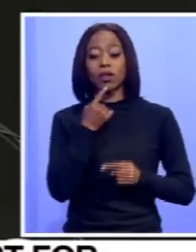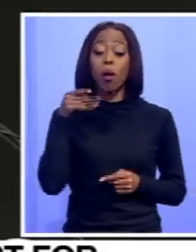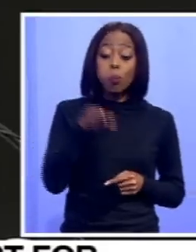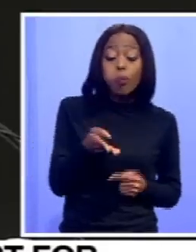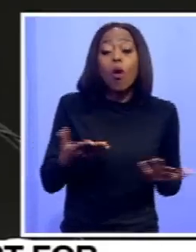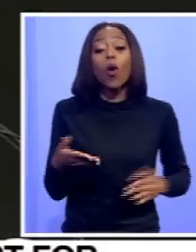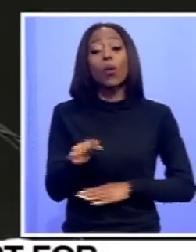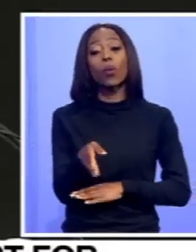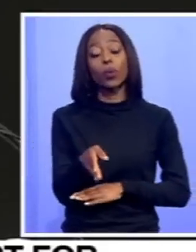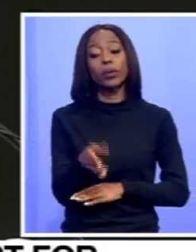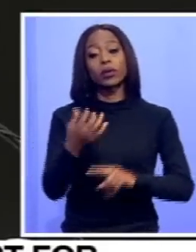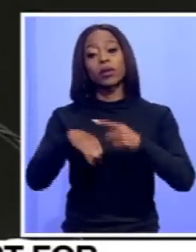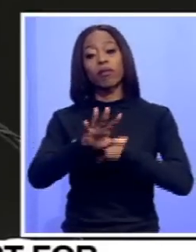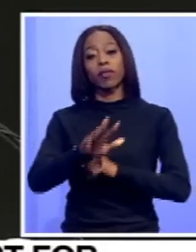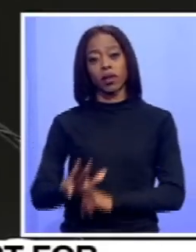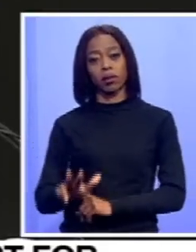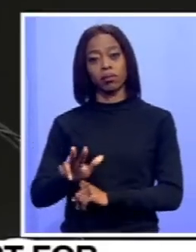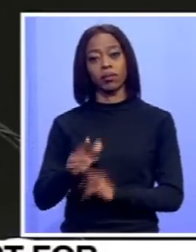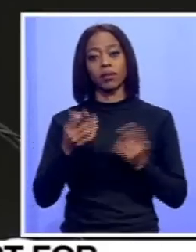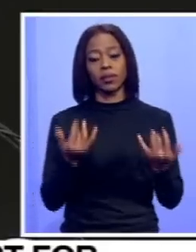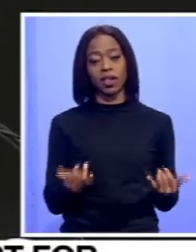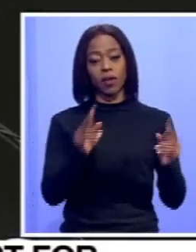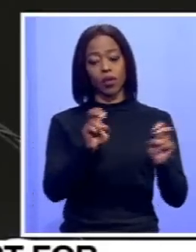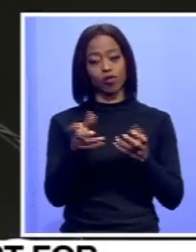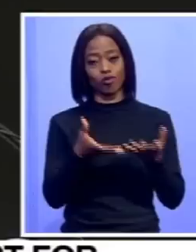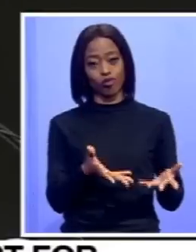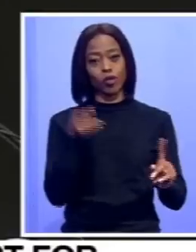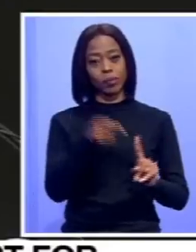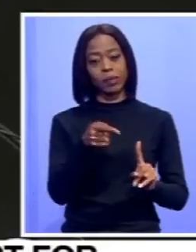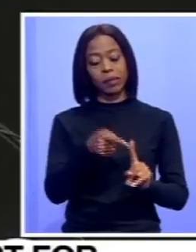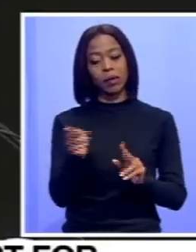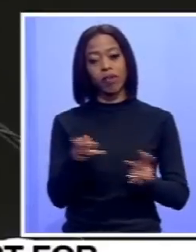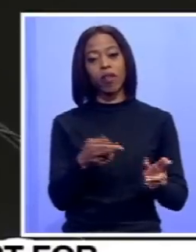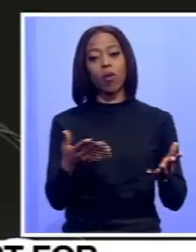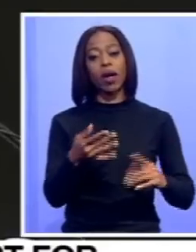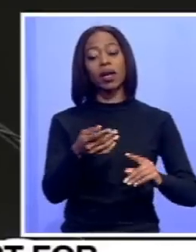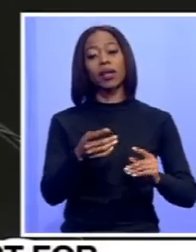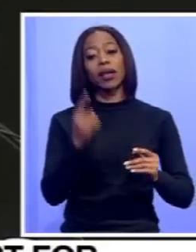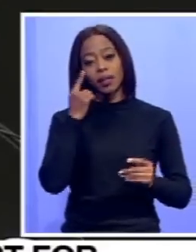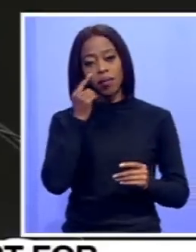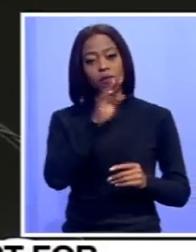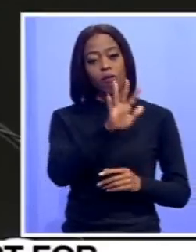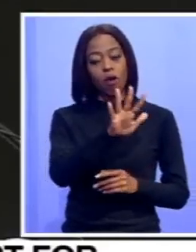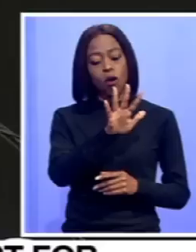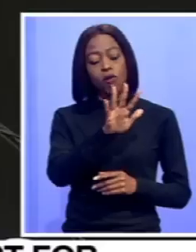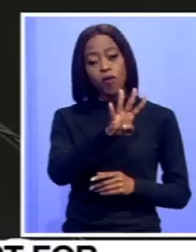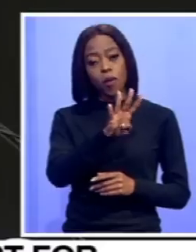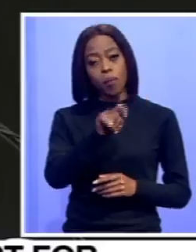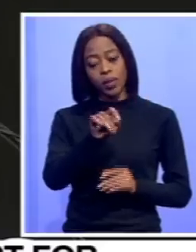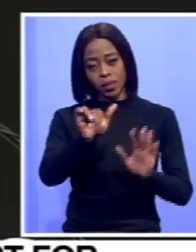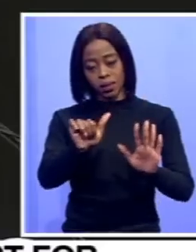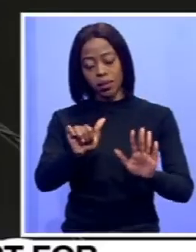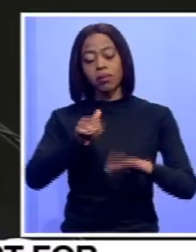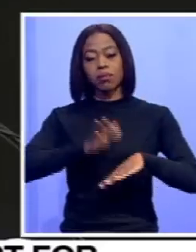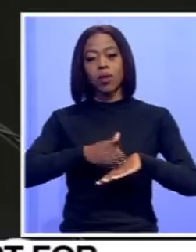not. Sub 58. In this regard, specific reference is made to Exhibit 4.6, and more particularly